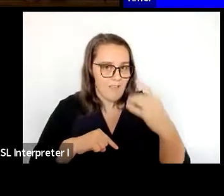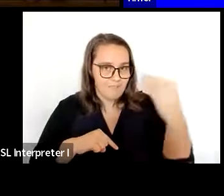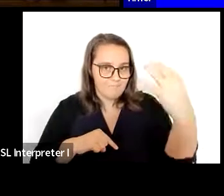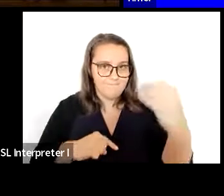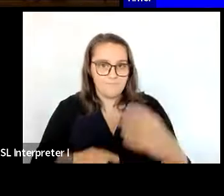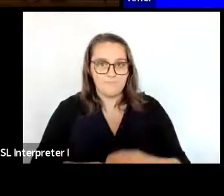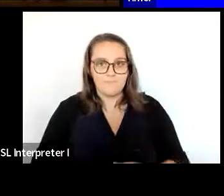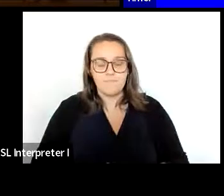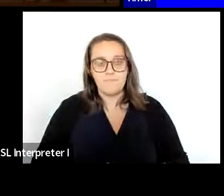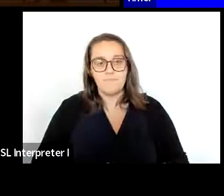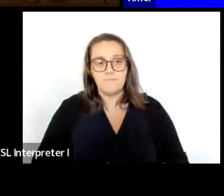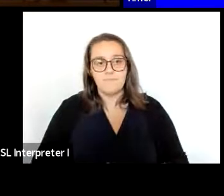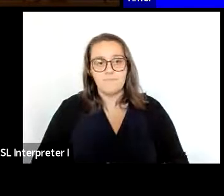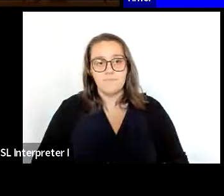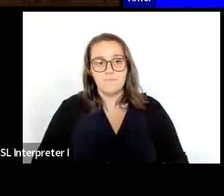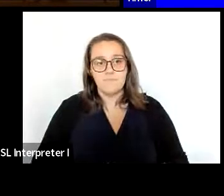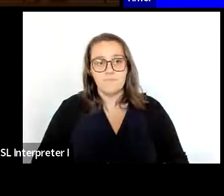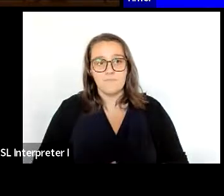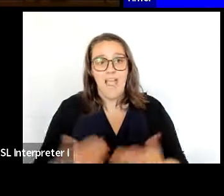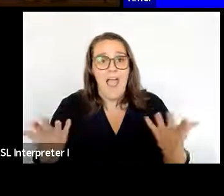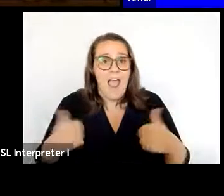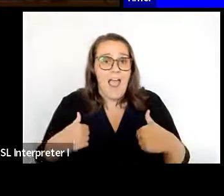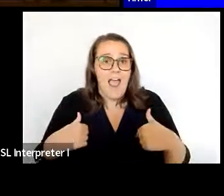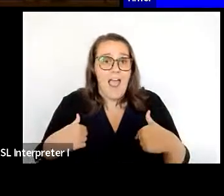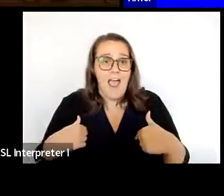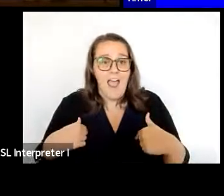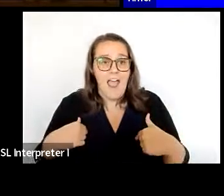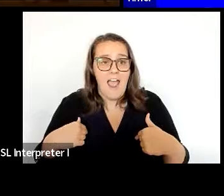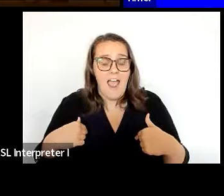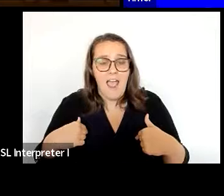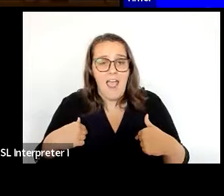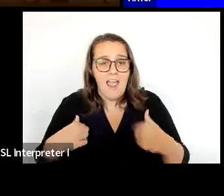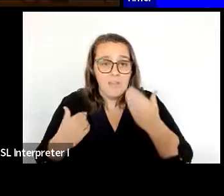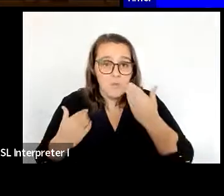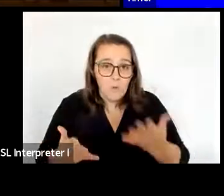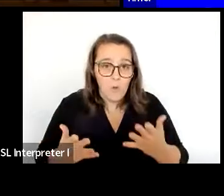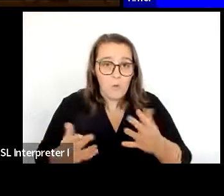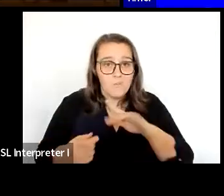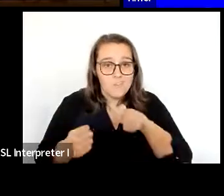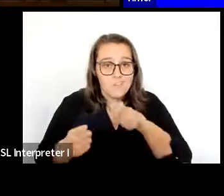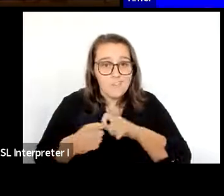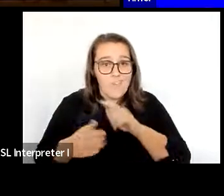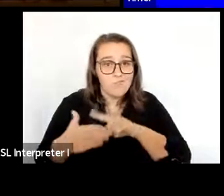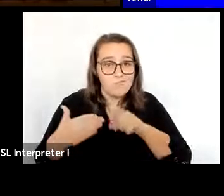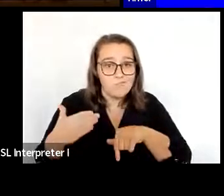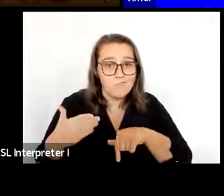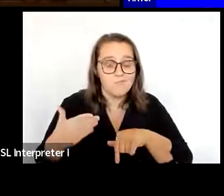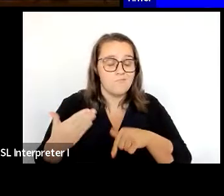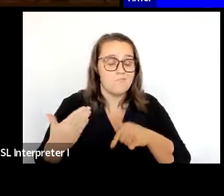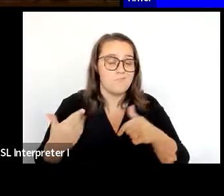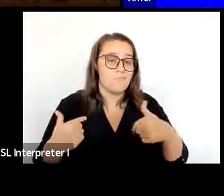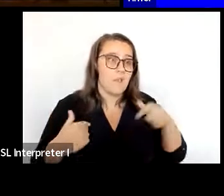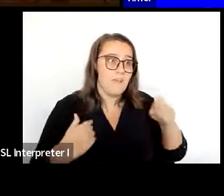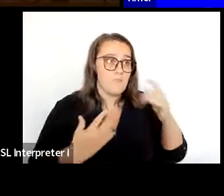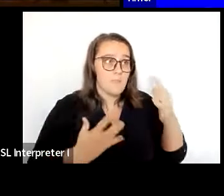can I say that there won't be any. It has to await DDOT's evaluation.